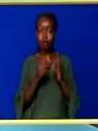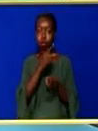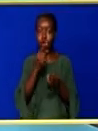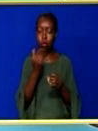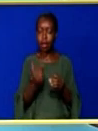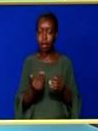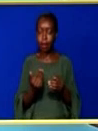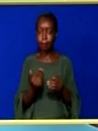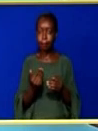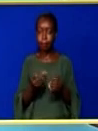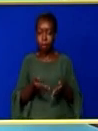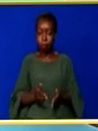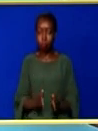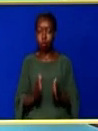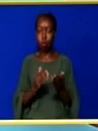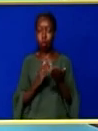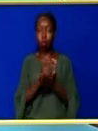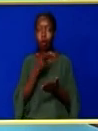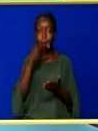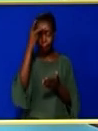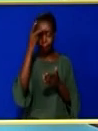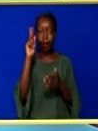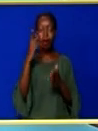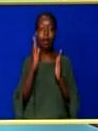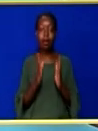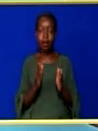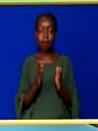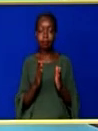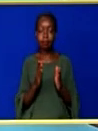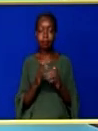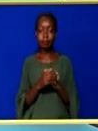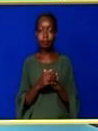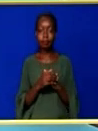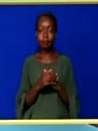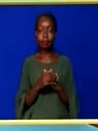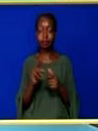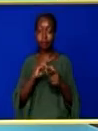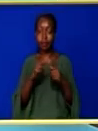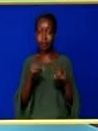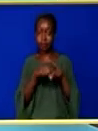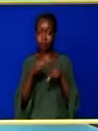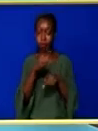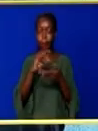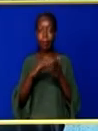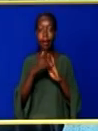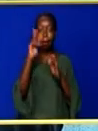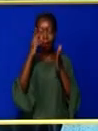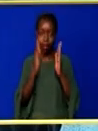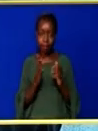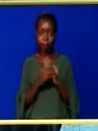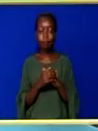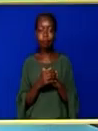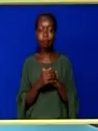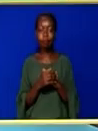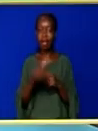of a Kenyan citizen, either your mother or your father was a Kenyan citizen at that time, automatically you qualify to be a Kenyan citizen. Either. It